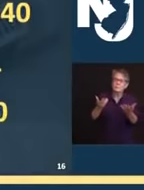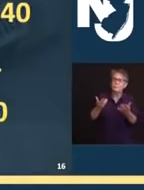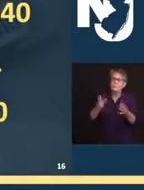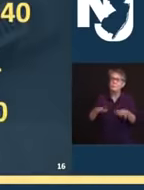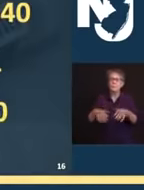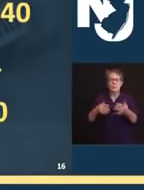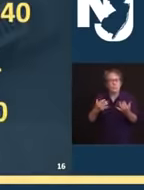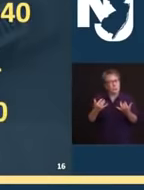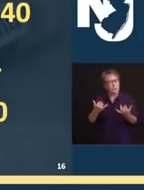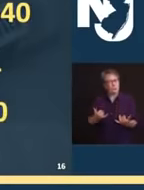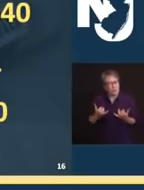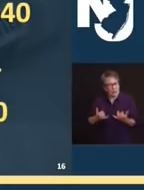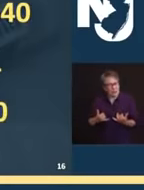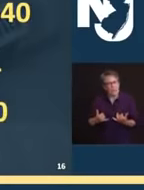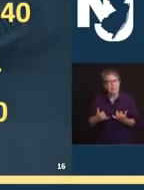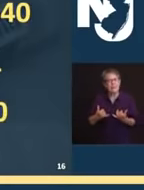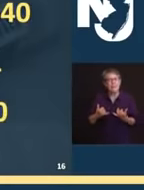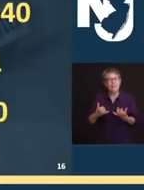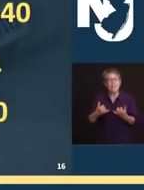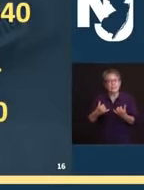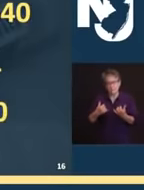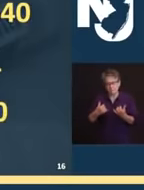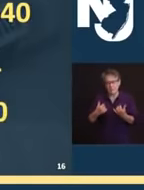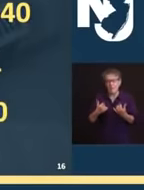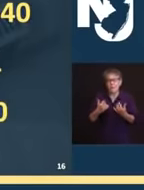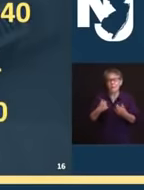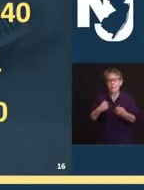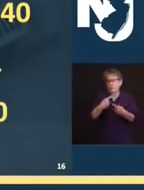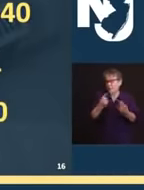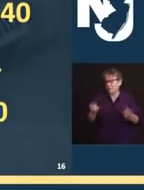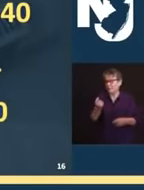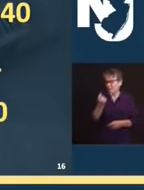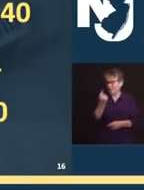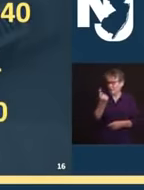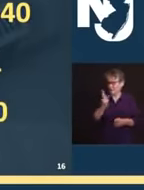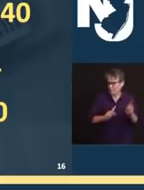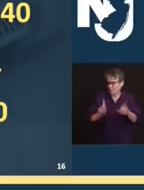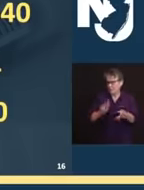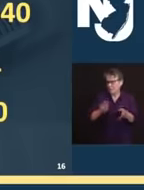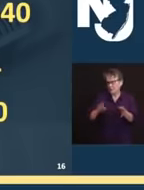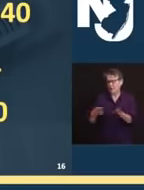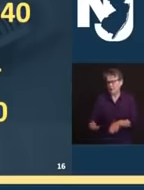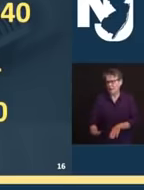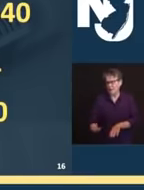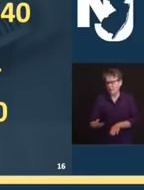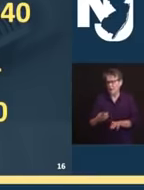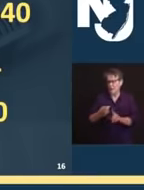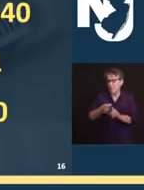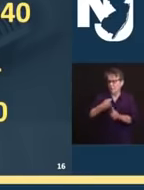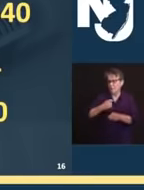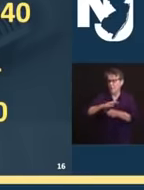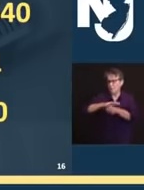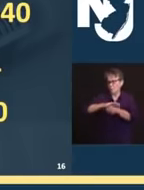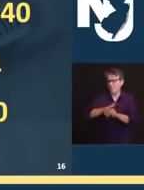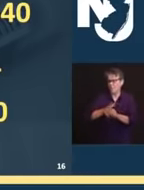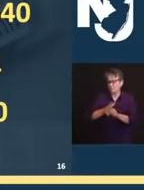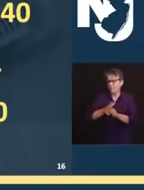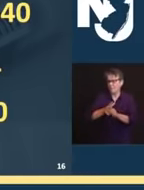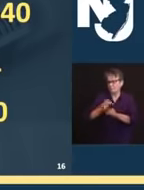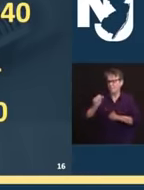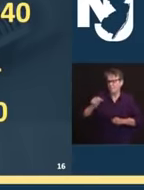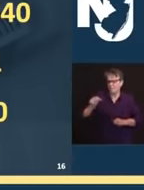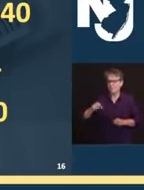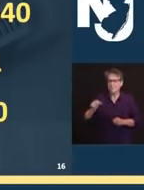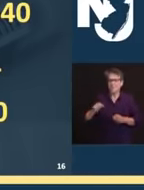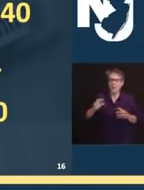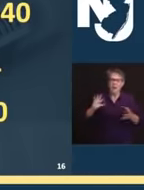11 additional losses of lives confirmed due to COVID-19 related. That brings our statewide total to